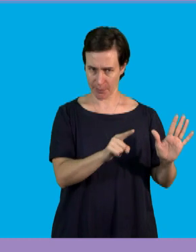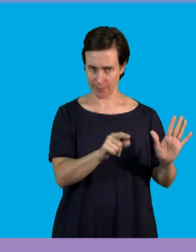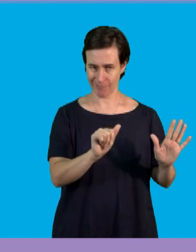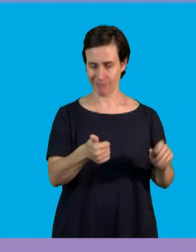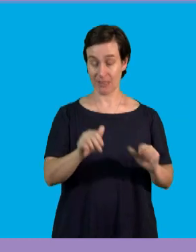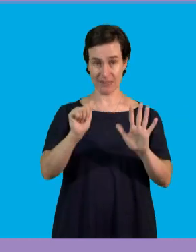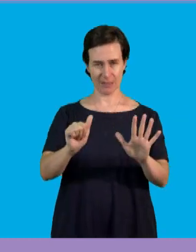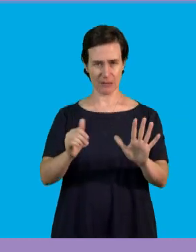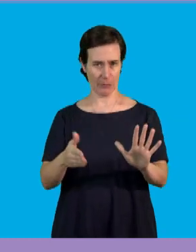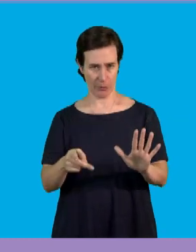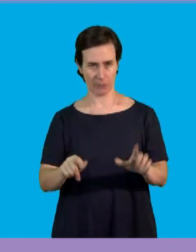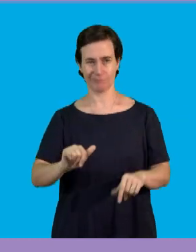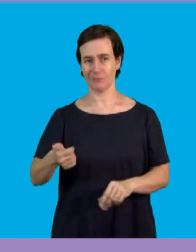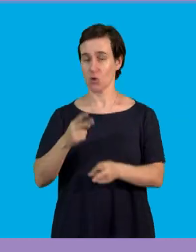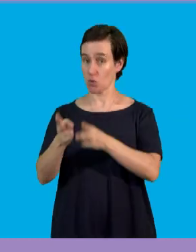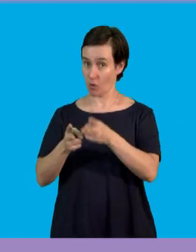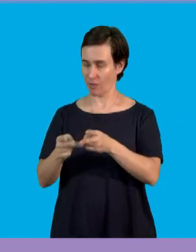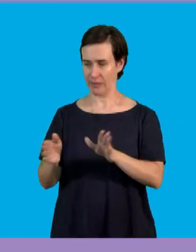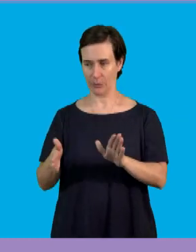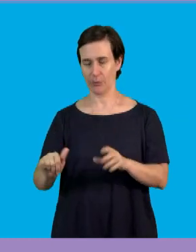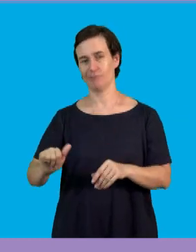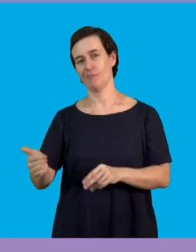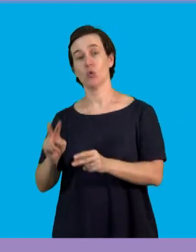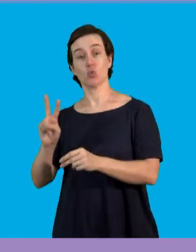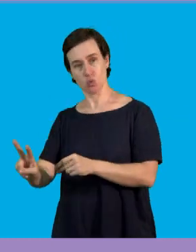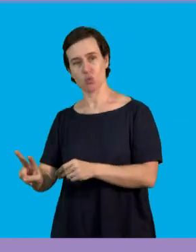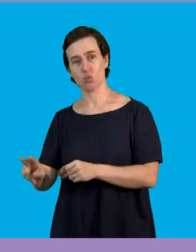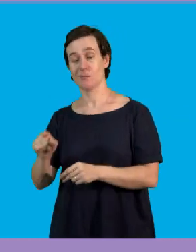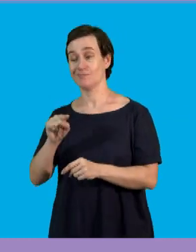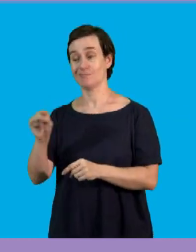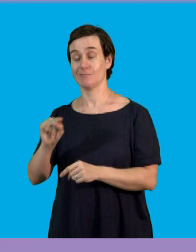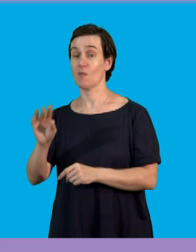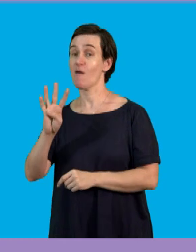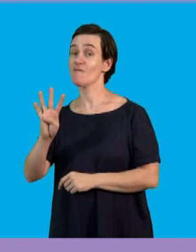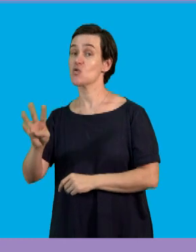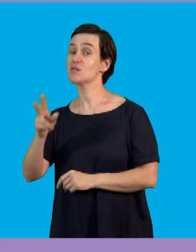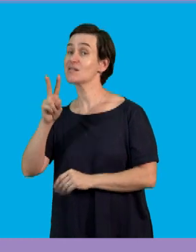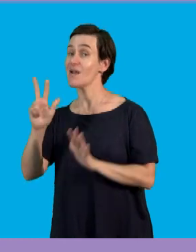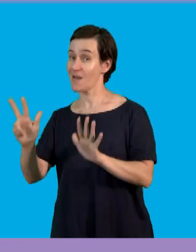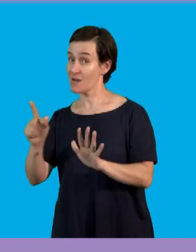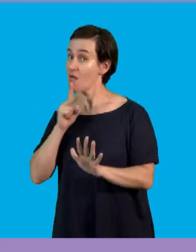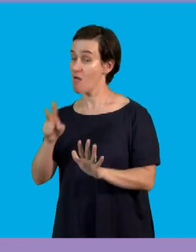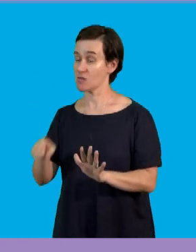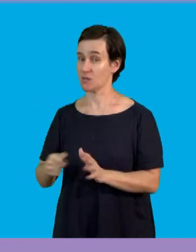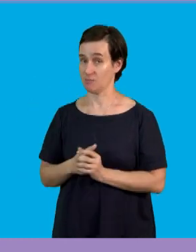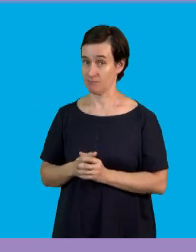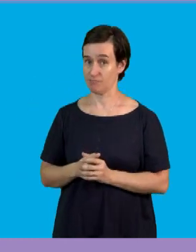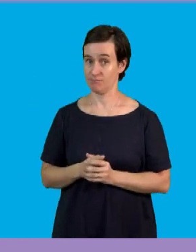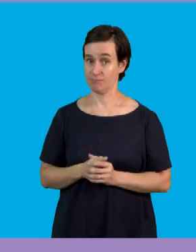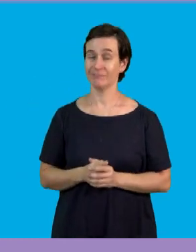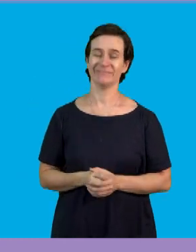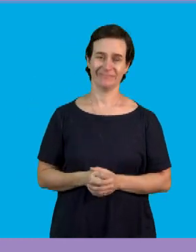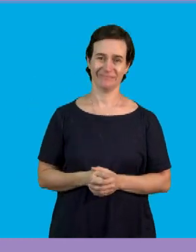then there's a block 6, and there's a block 12, and there's a block and 2. And all of these are equals to